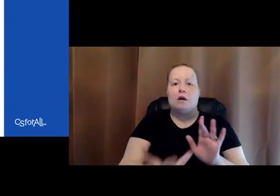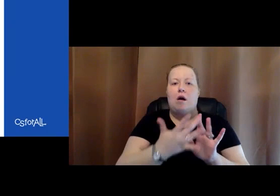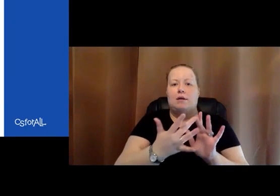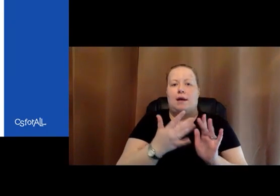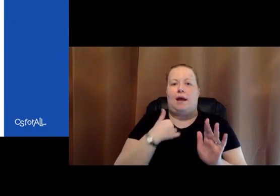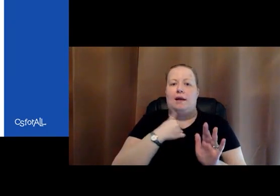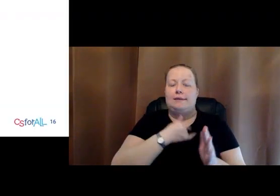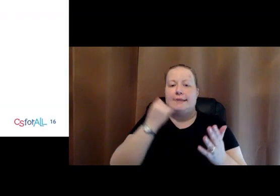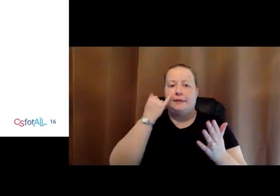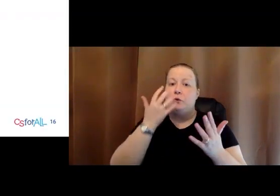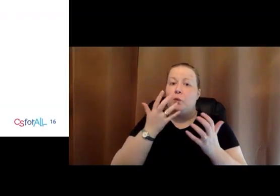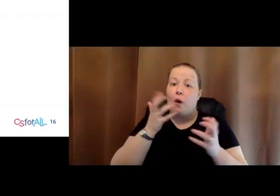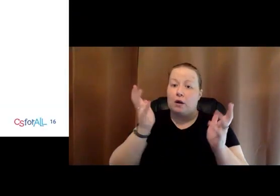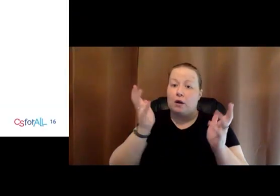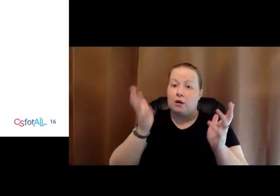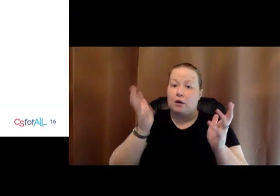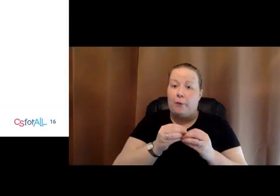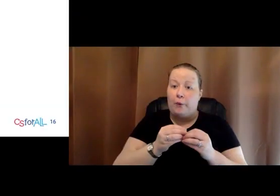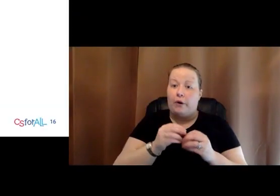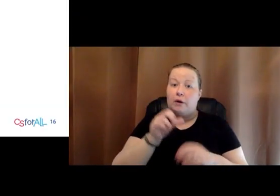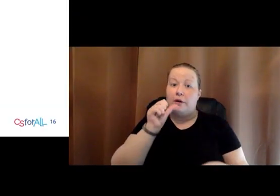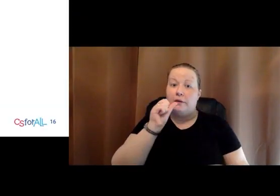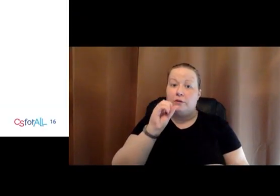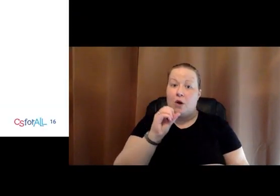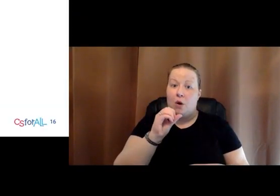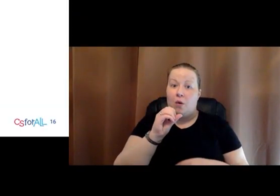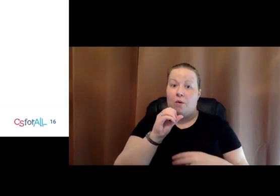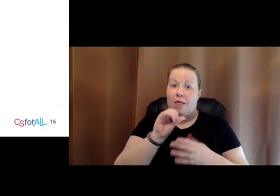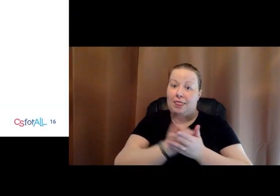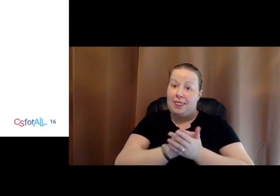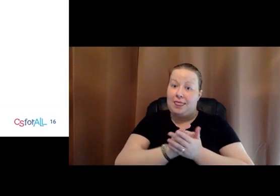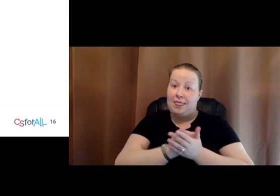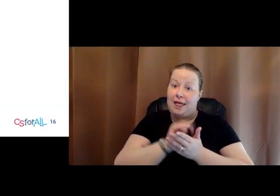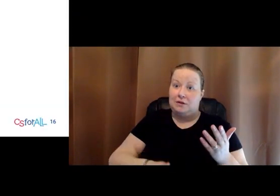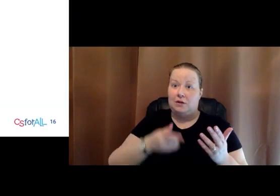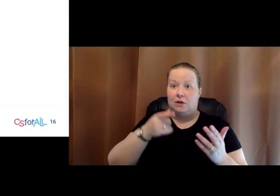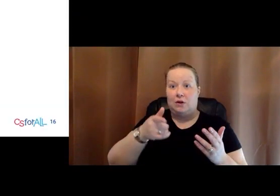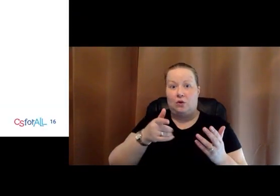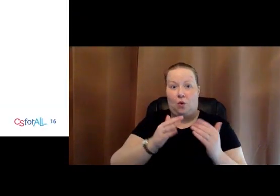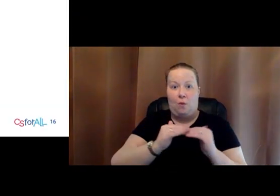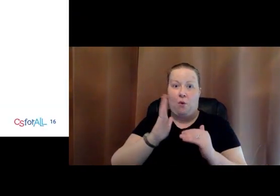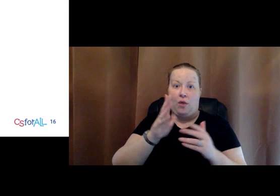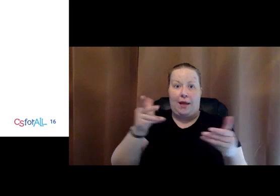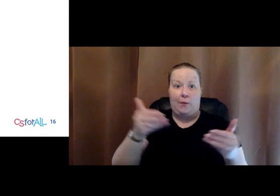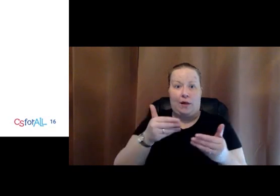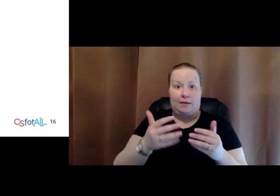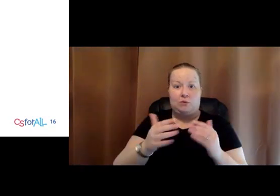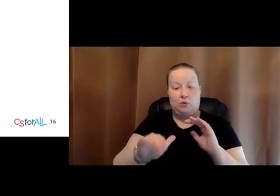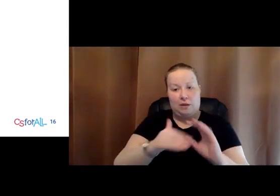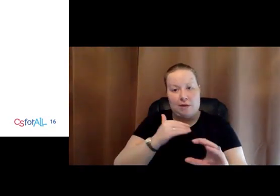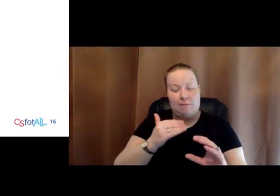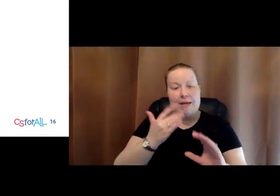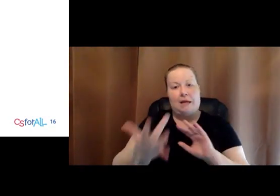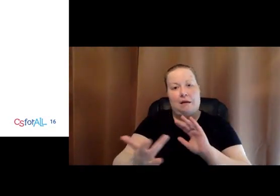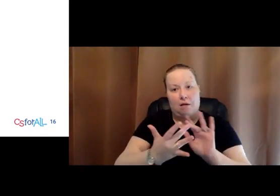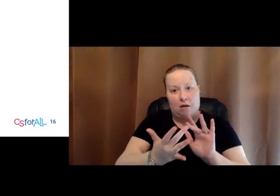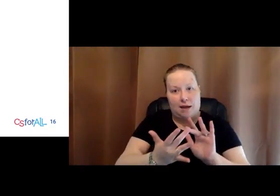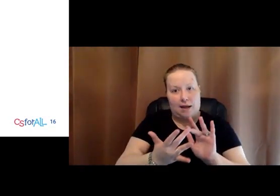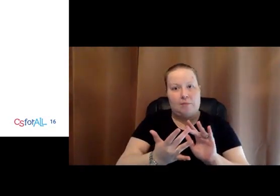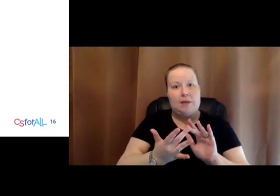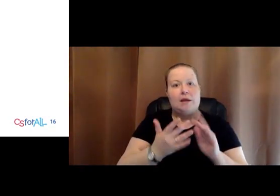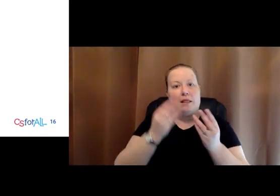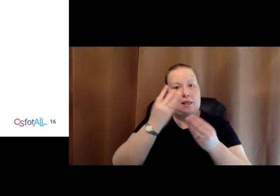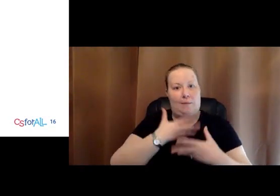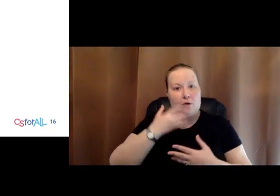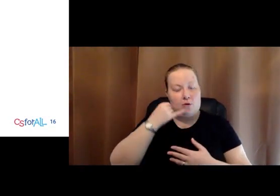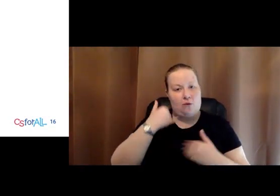you want to talk more. So this is me, and you are more than welcome to email me, contact me, and let me know if you